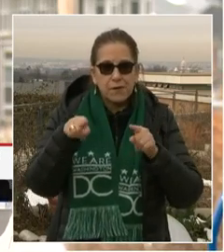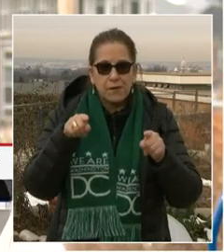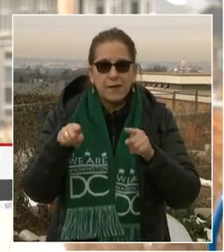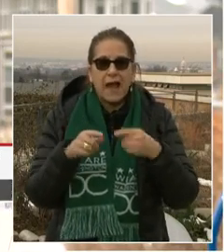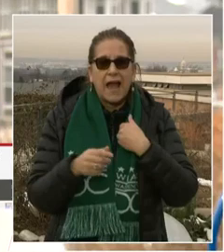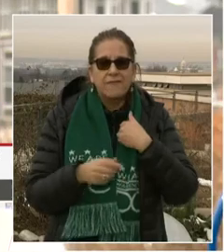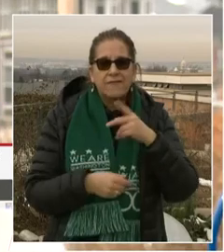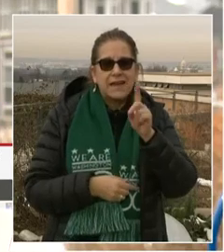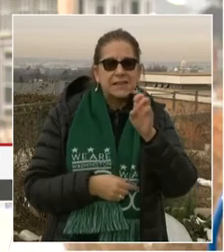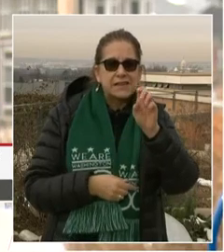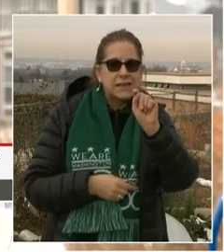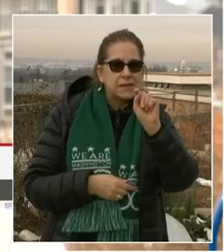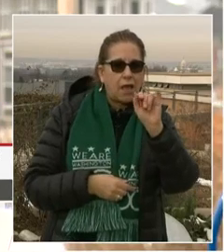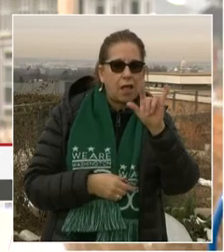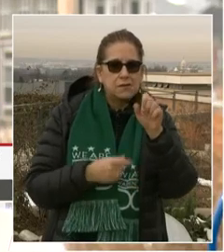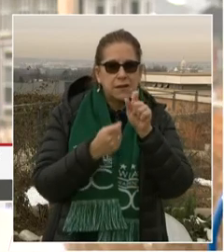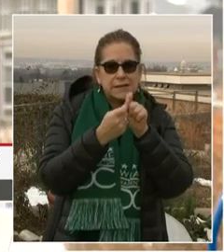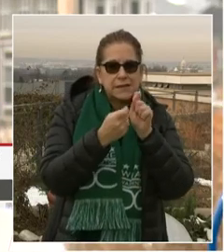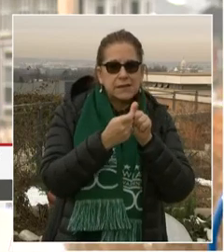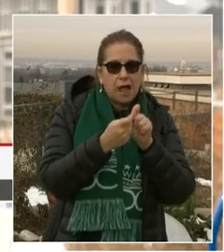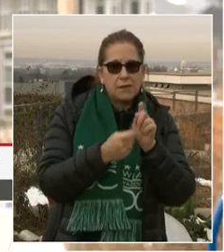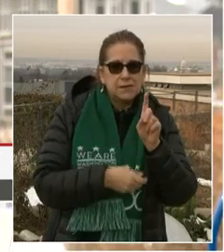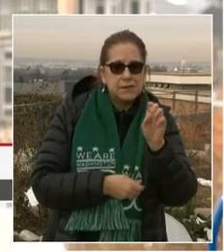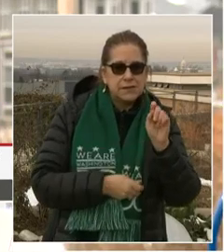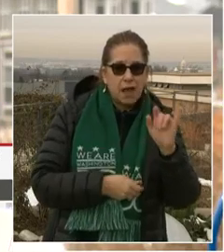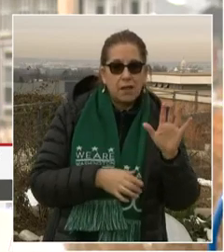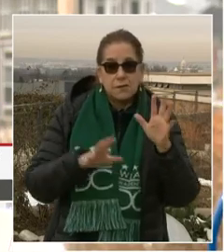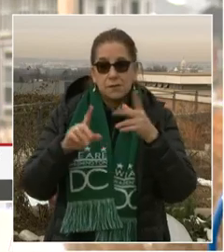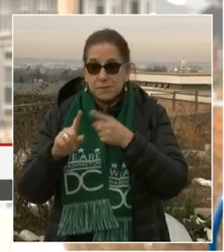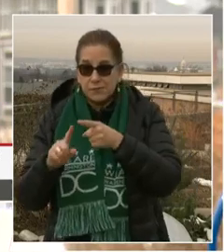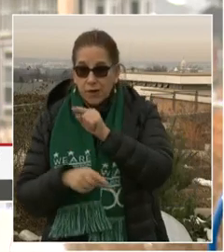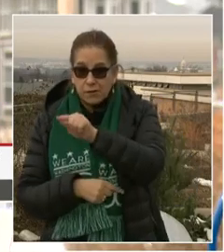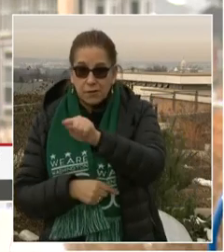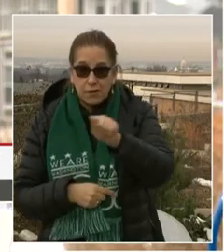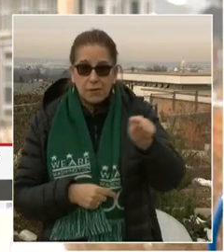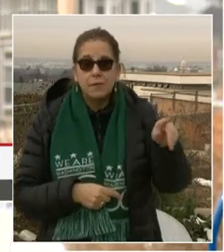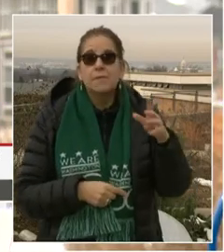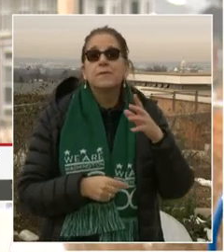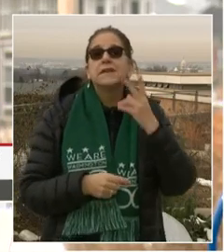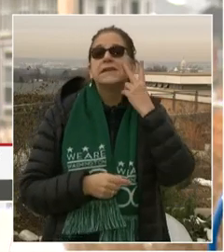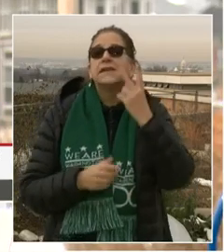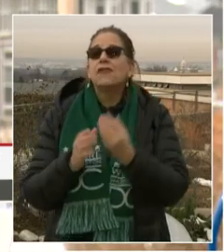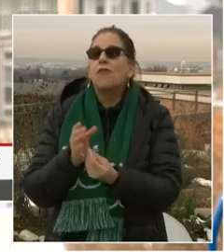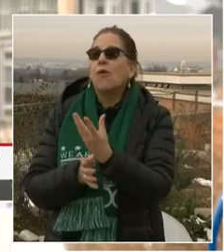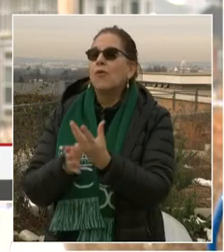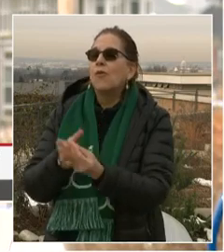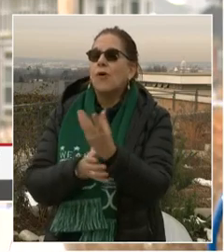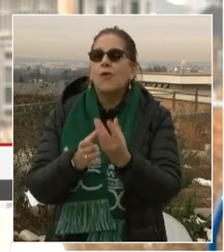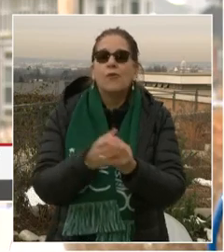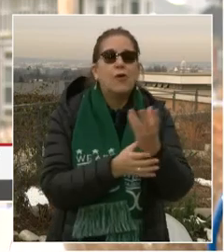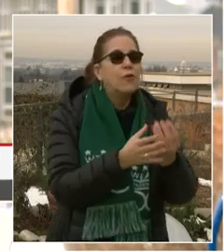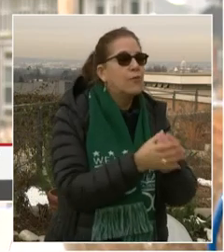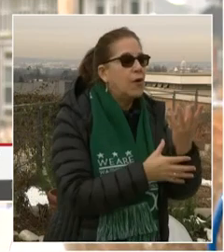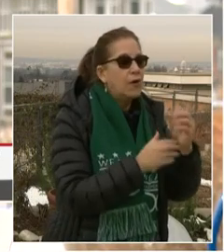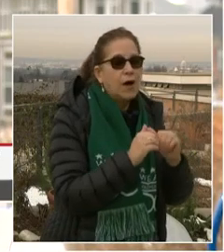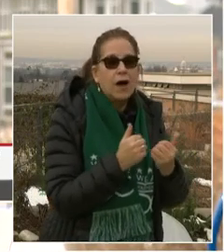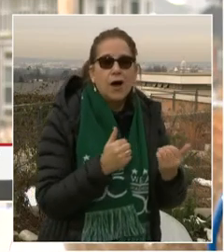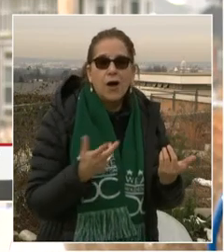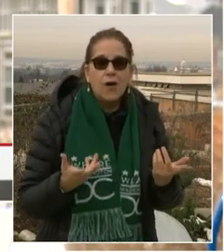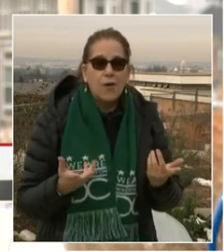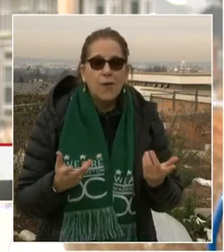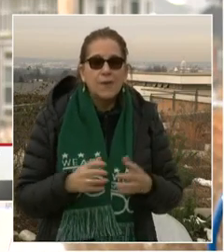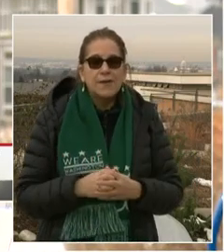Jennifer called it a growth area for us, and making sure that women, we focus on women who might